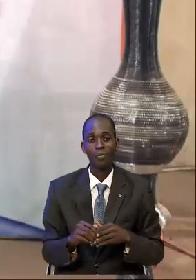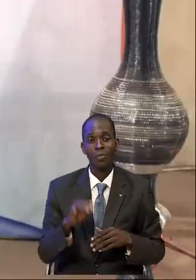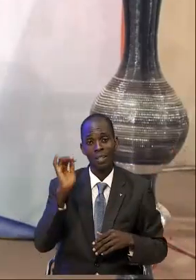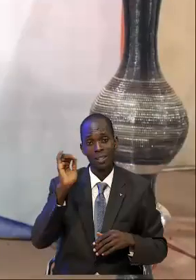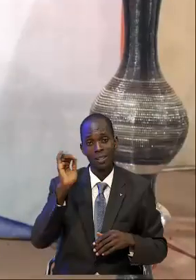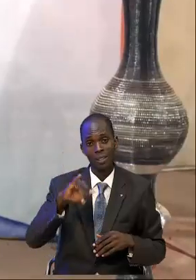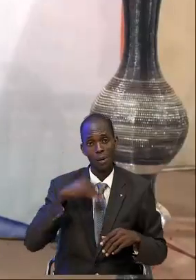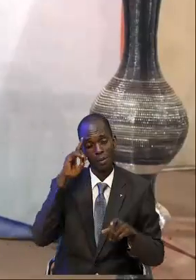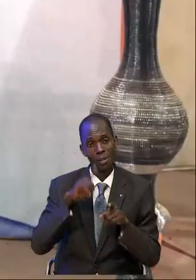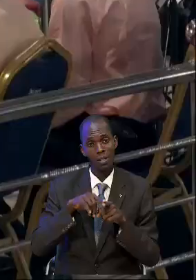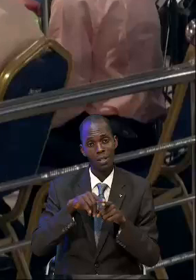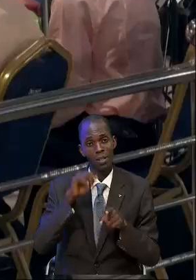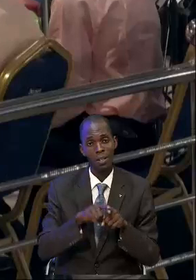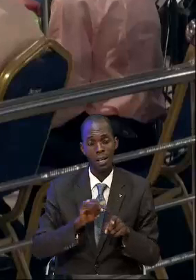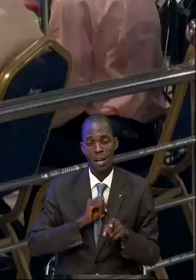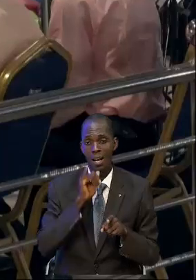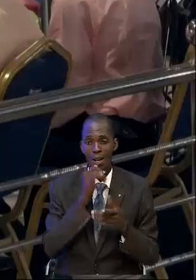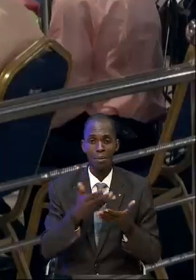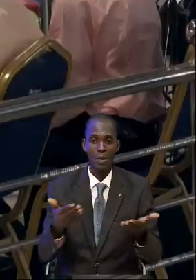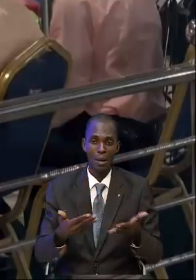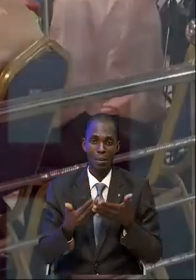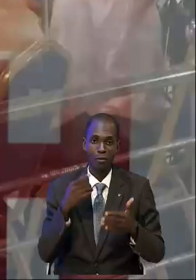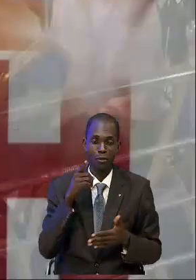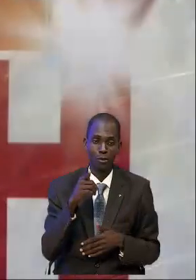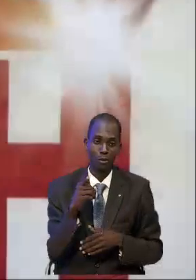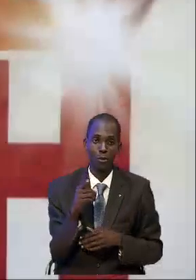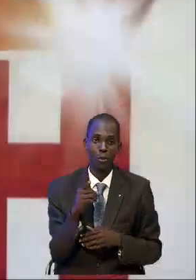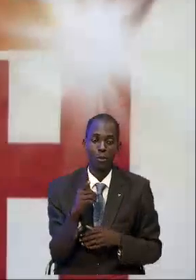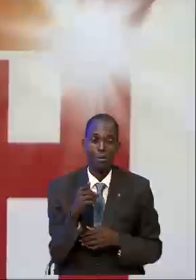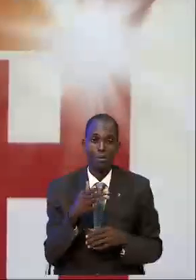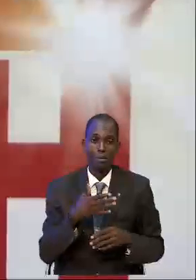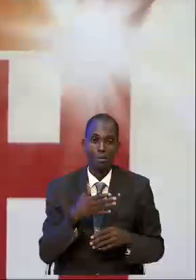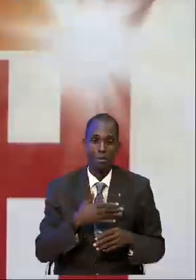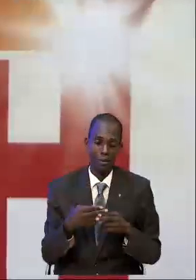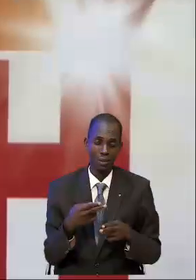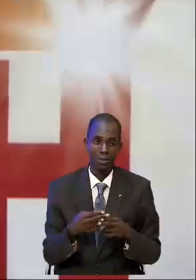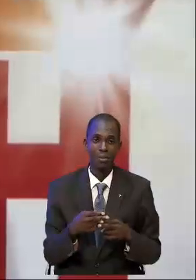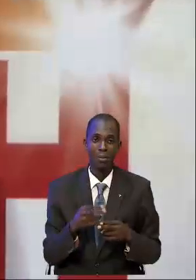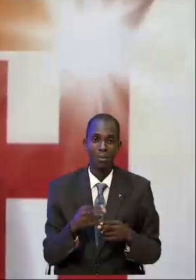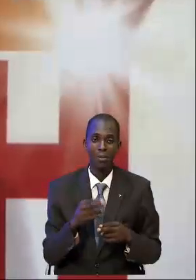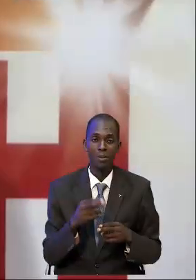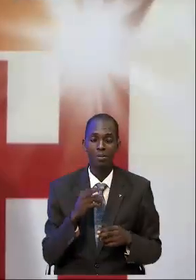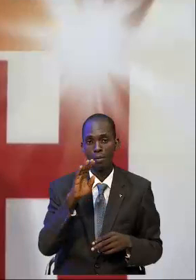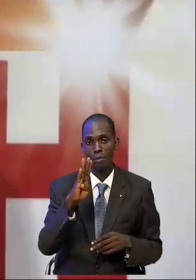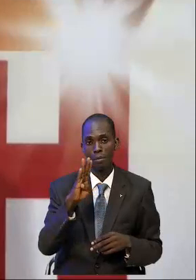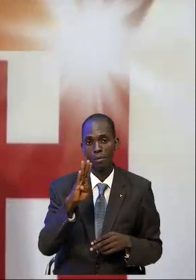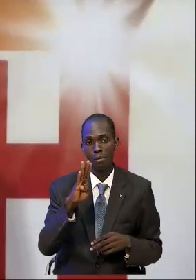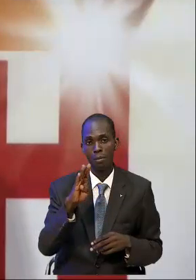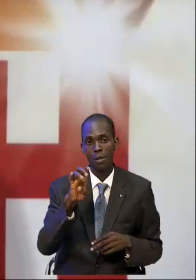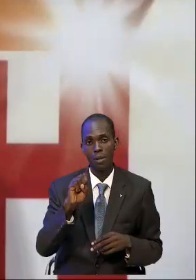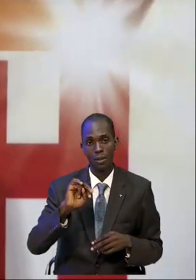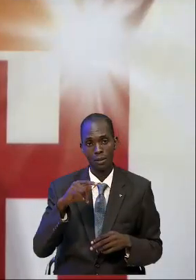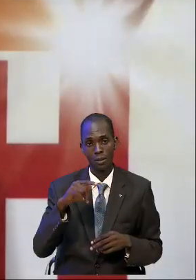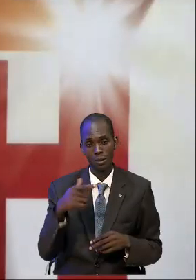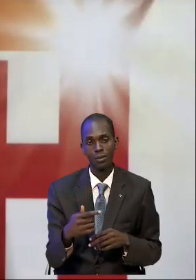Praise the living God! Yes, my brethren, I'm here before you. My names are